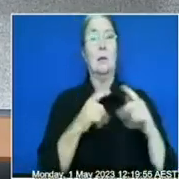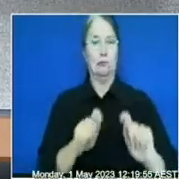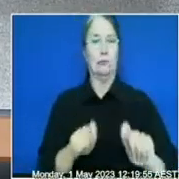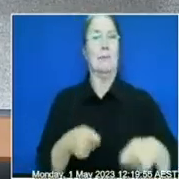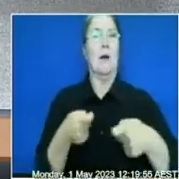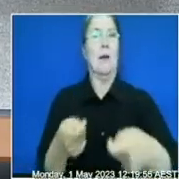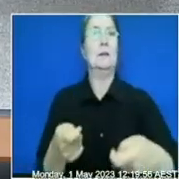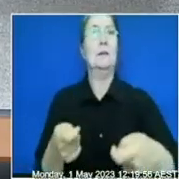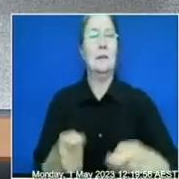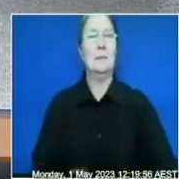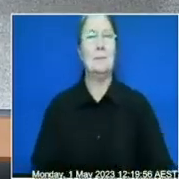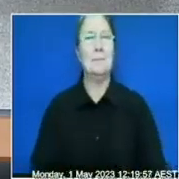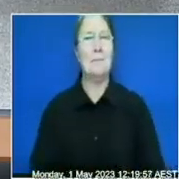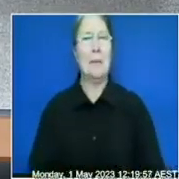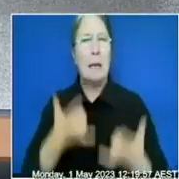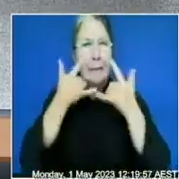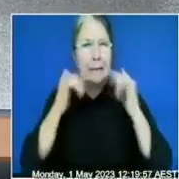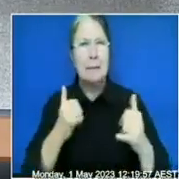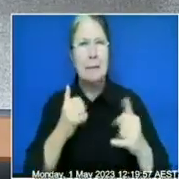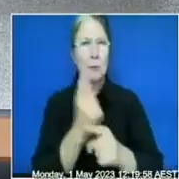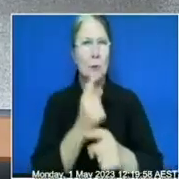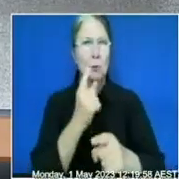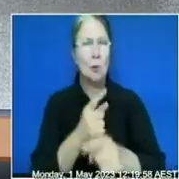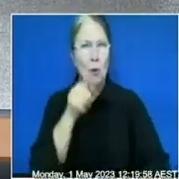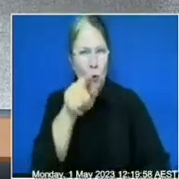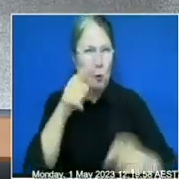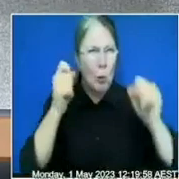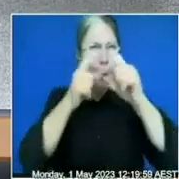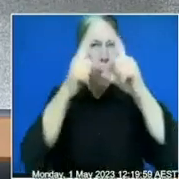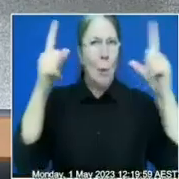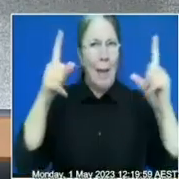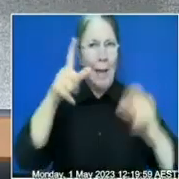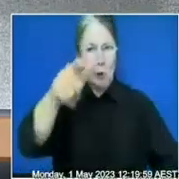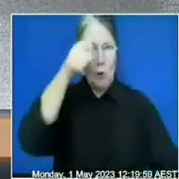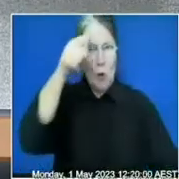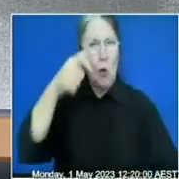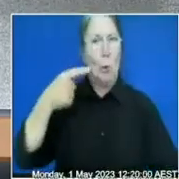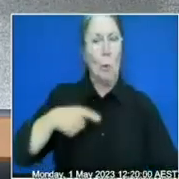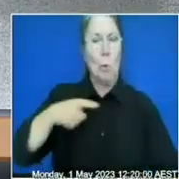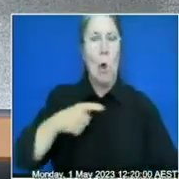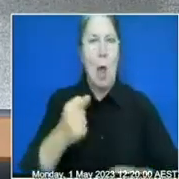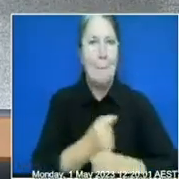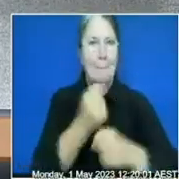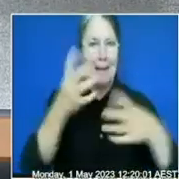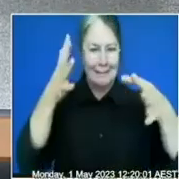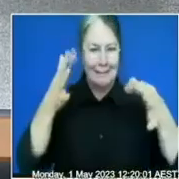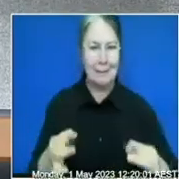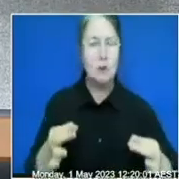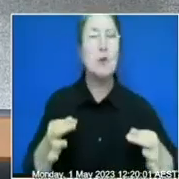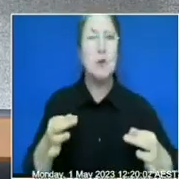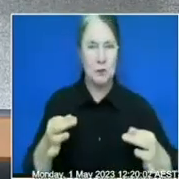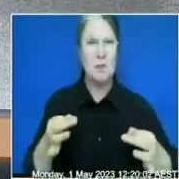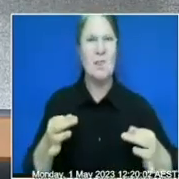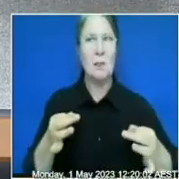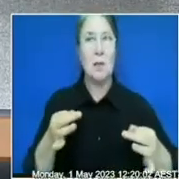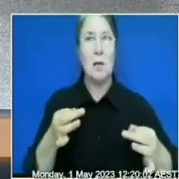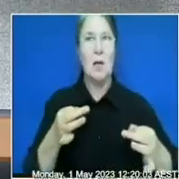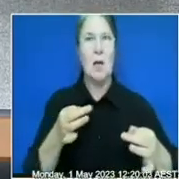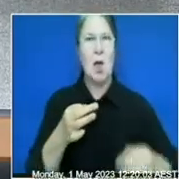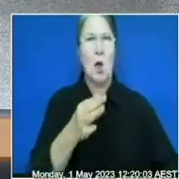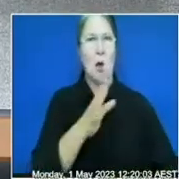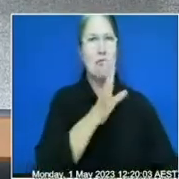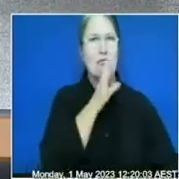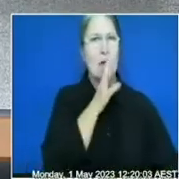replace a private health provider with a public health provider in Dame Phyllis Frost? I couldn't comment on that, I'm afraid.